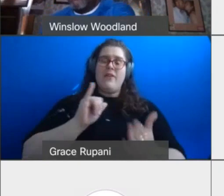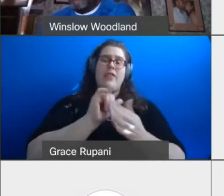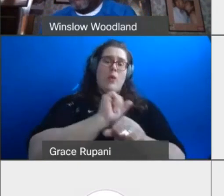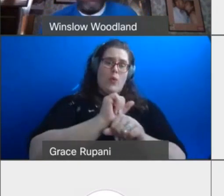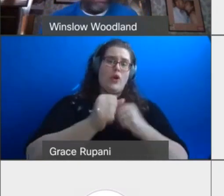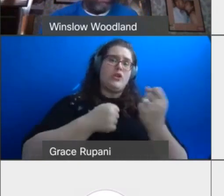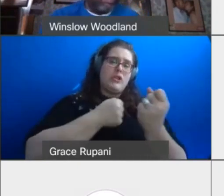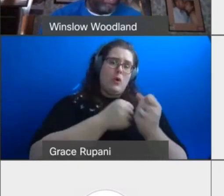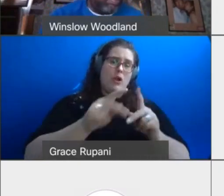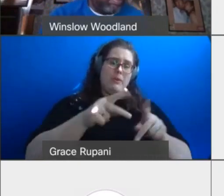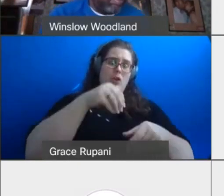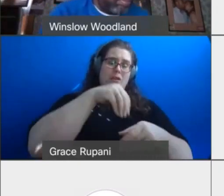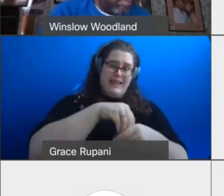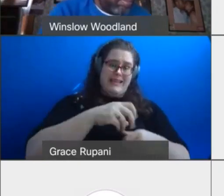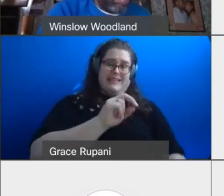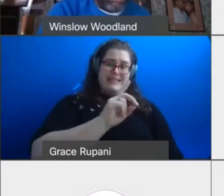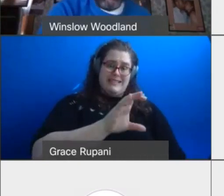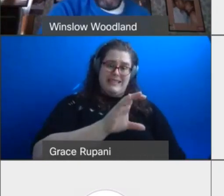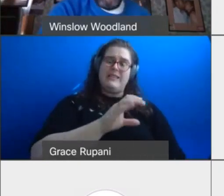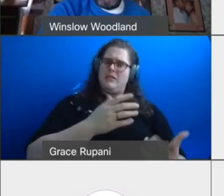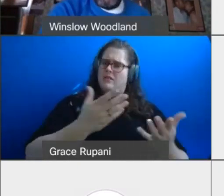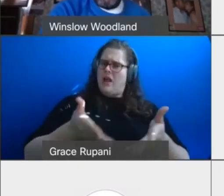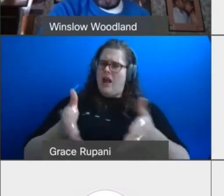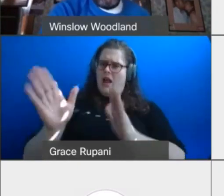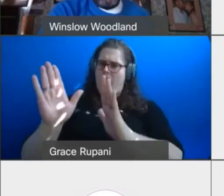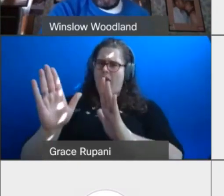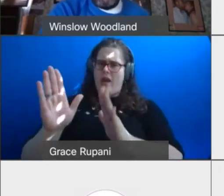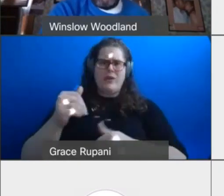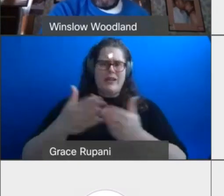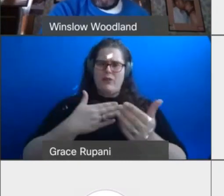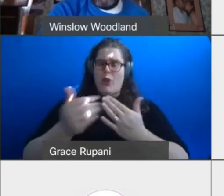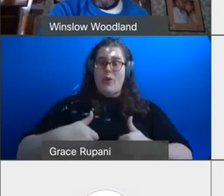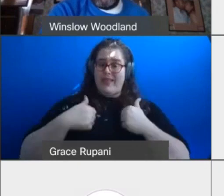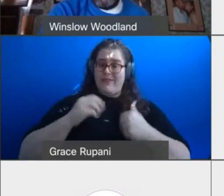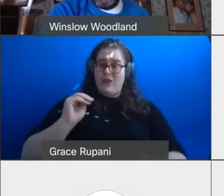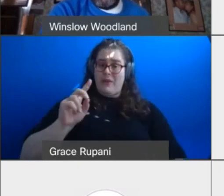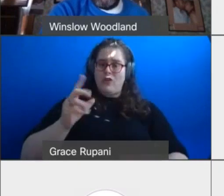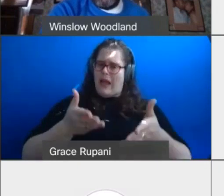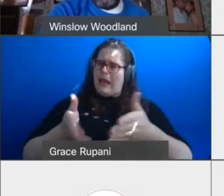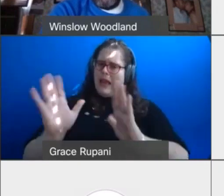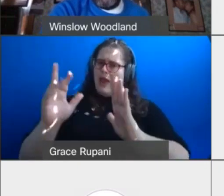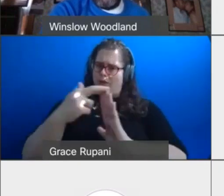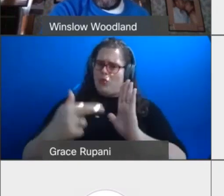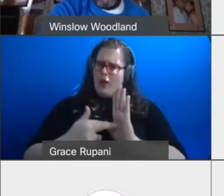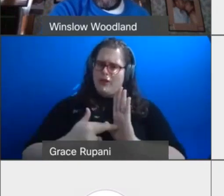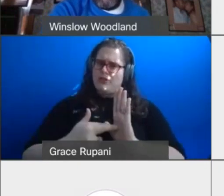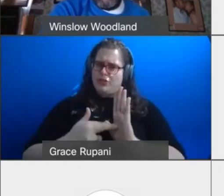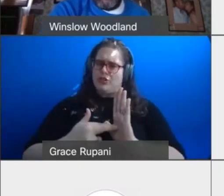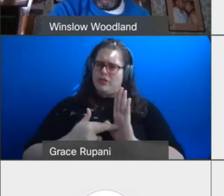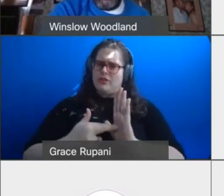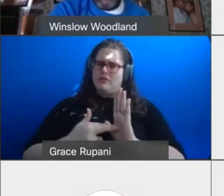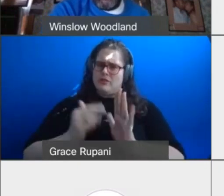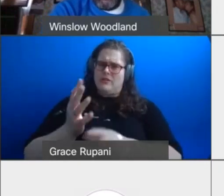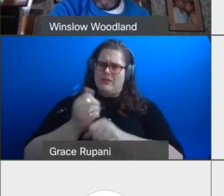people who are district residents to register for and get the vaccine. So I know that for people 65 and